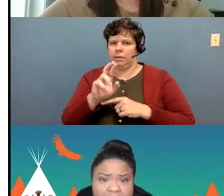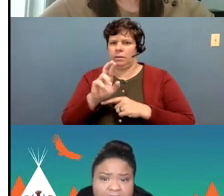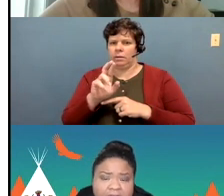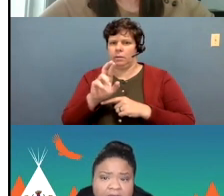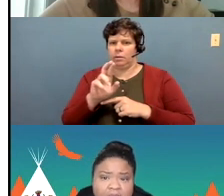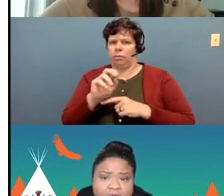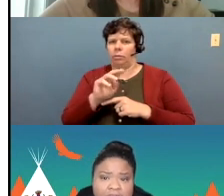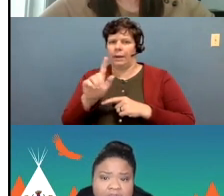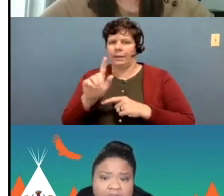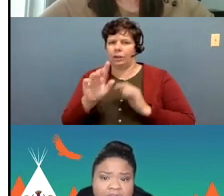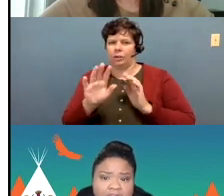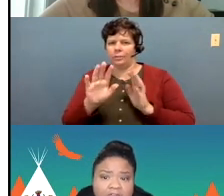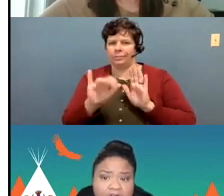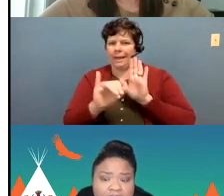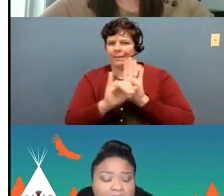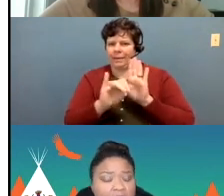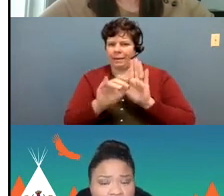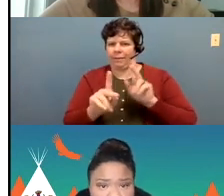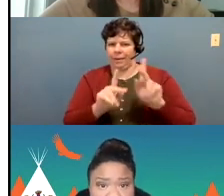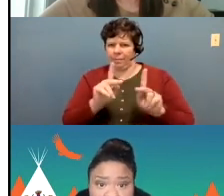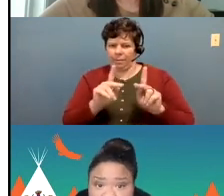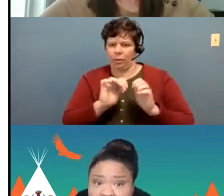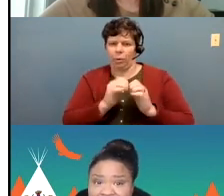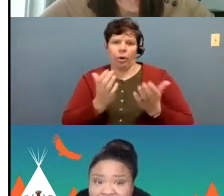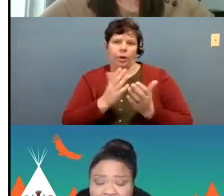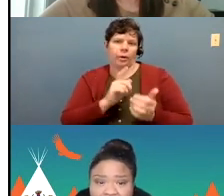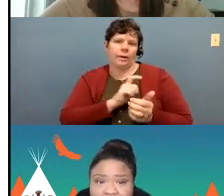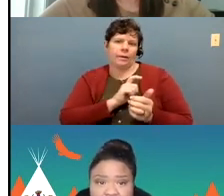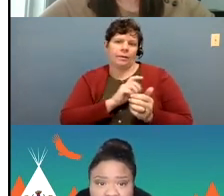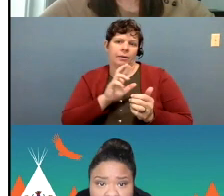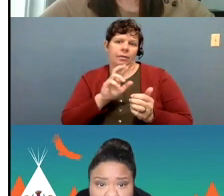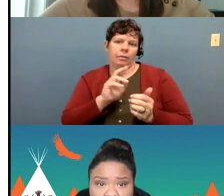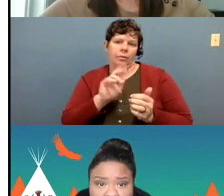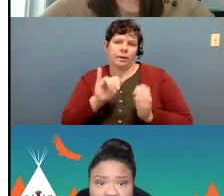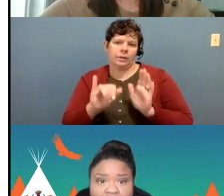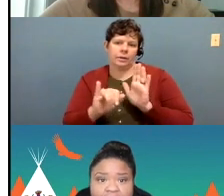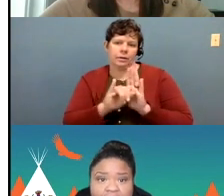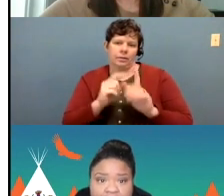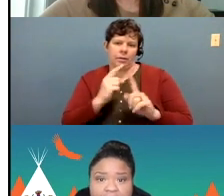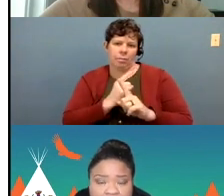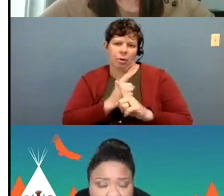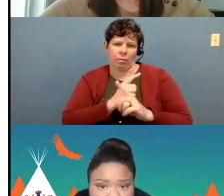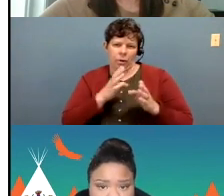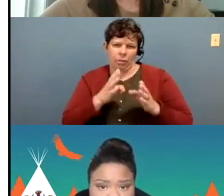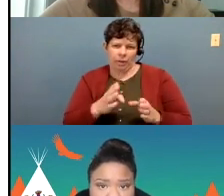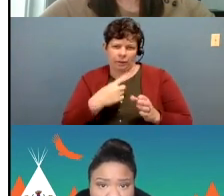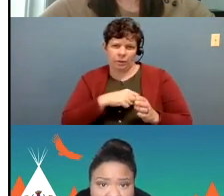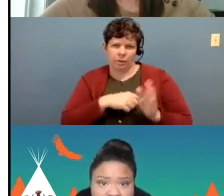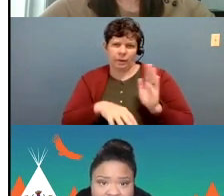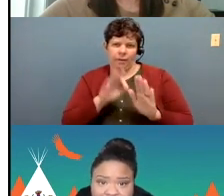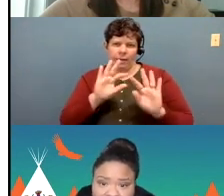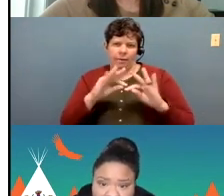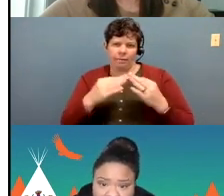folks or even encouraging law enforcement to racially identify folks in a proper way so that we can find our